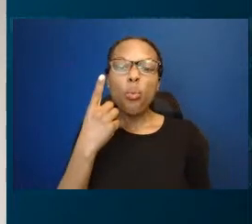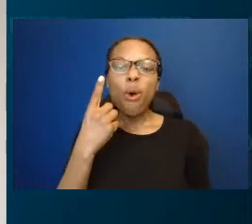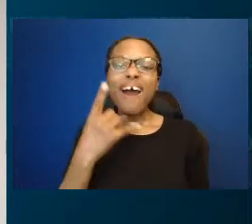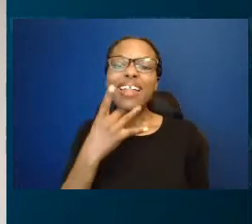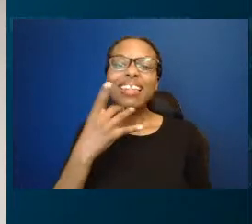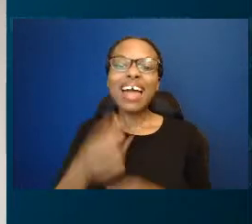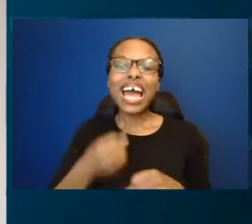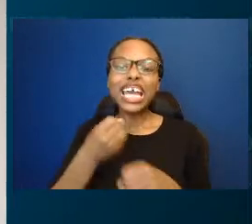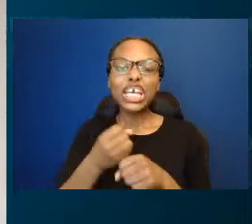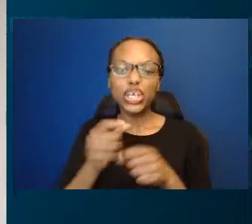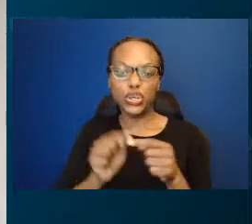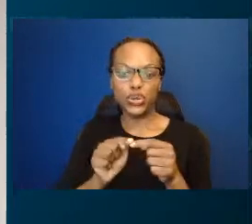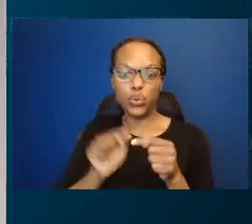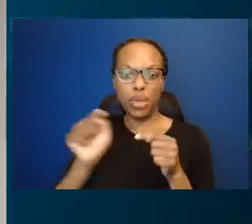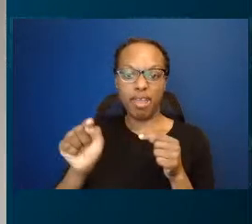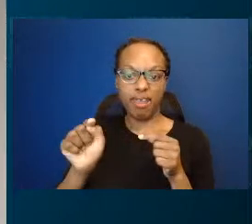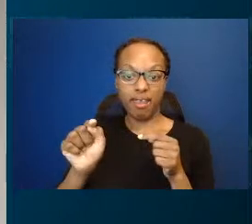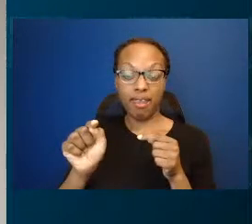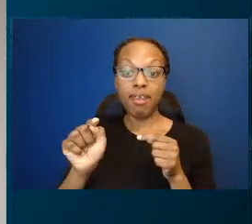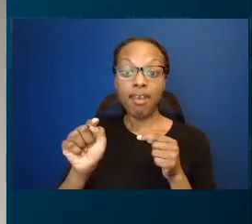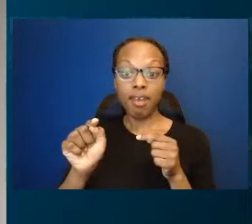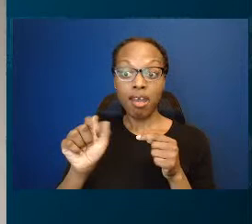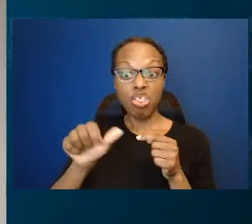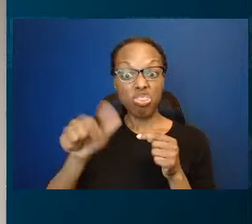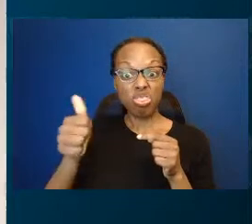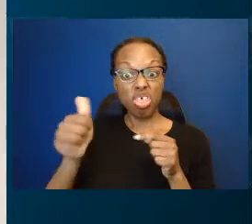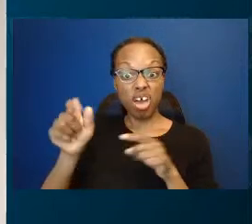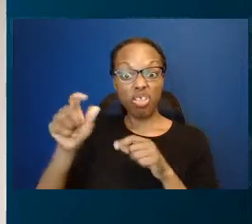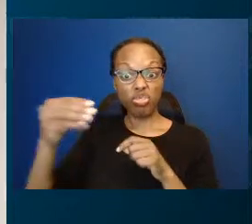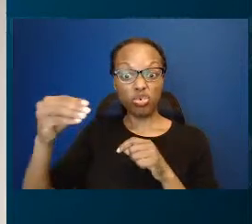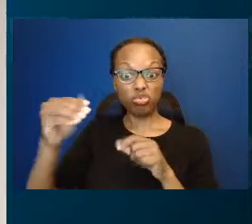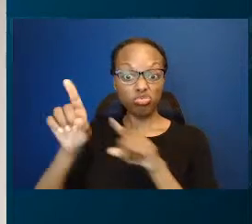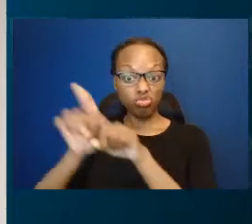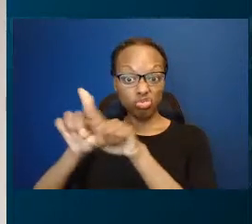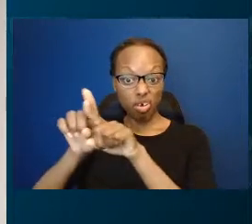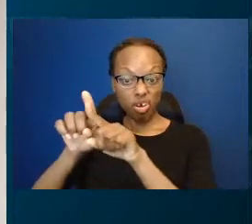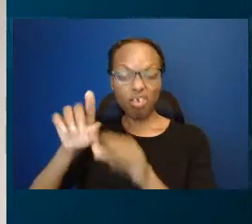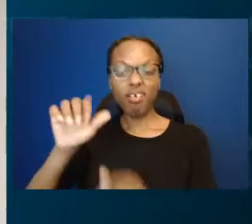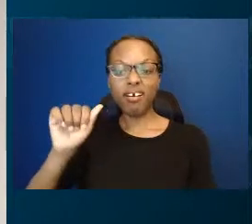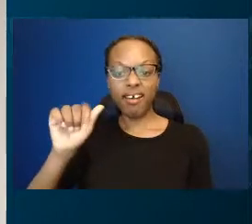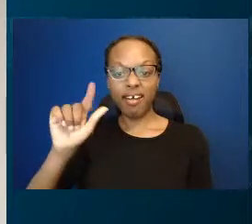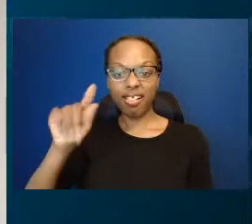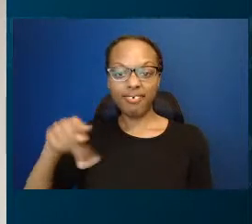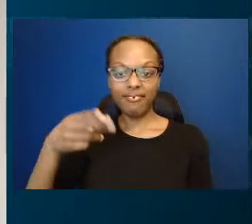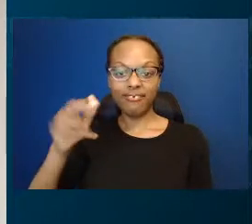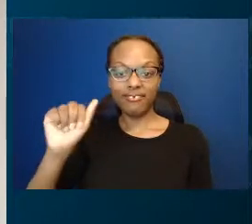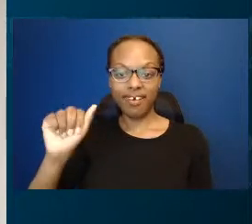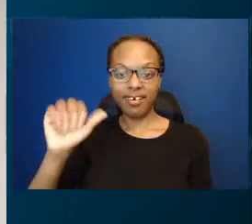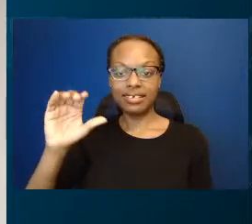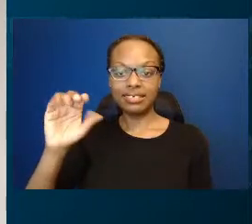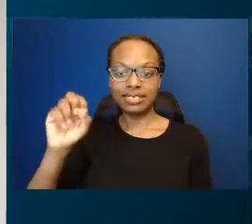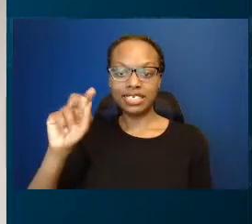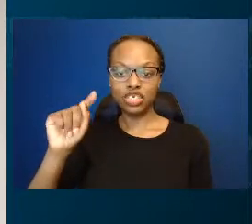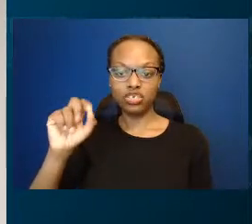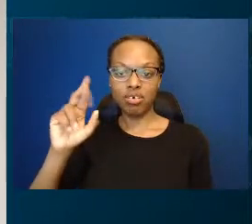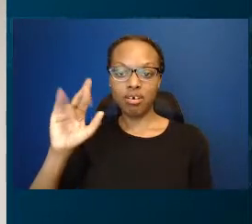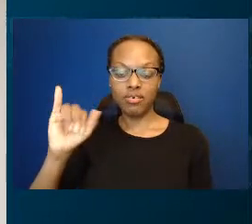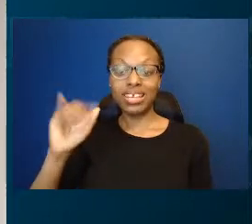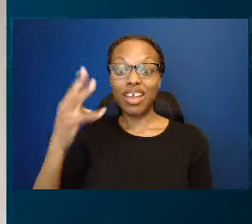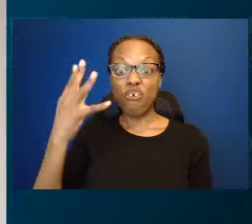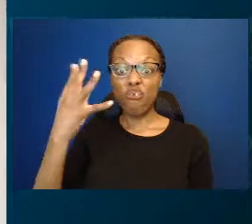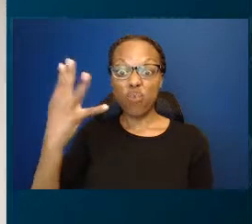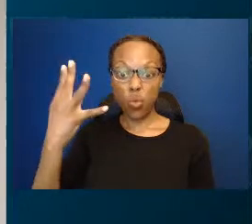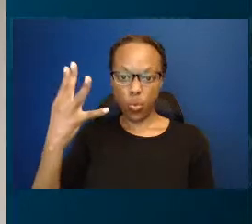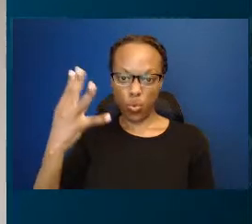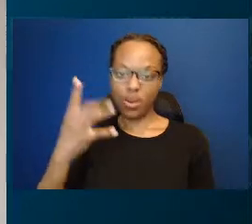Alpha Centauri is 4 light years away. So it's pretty far. Yeah.